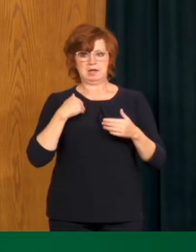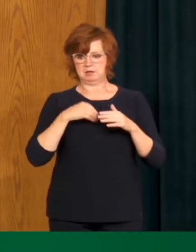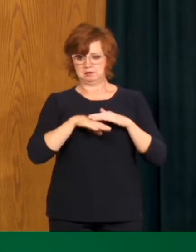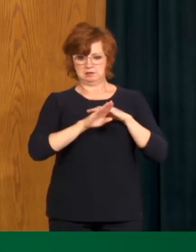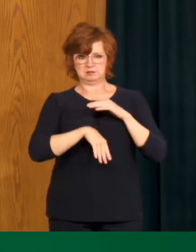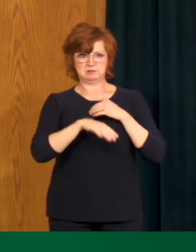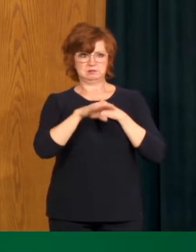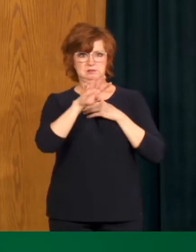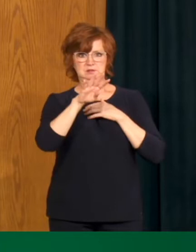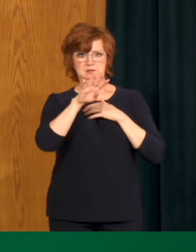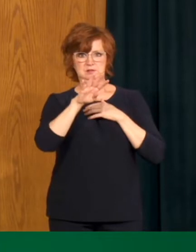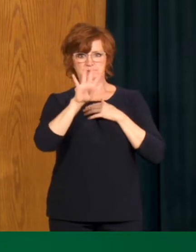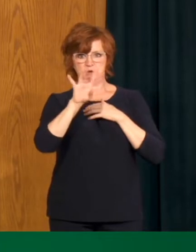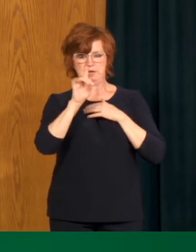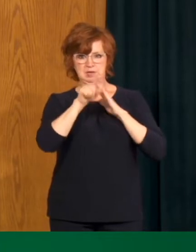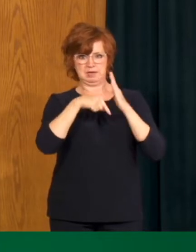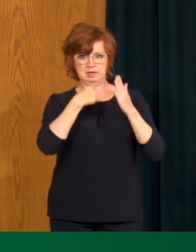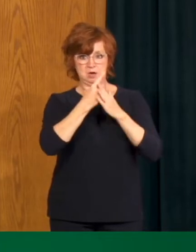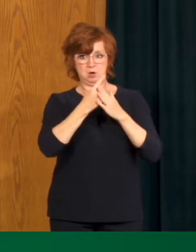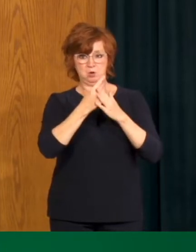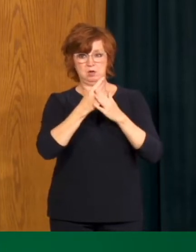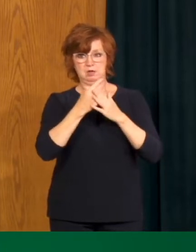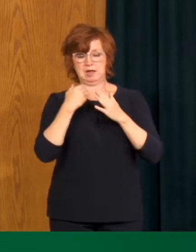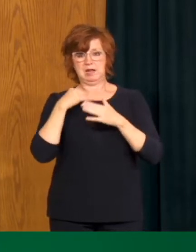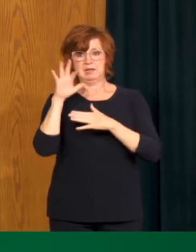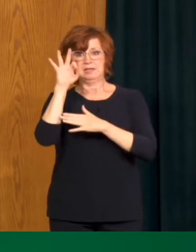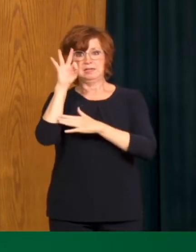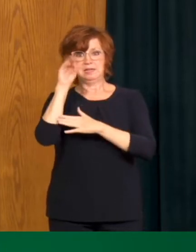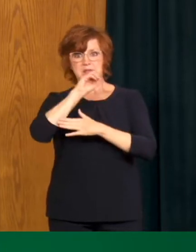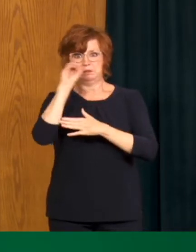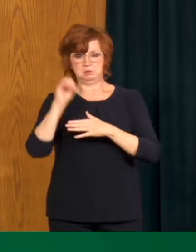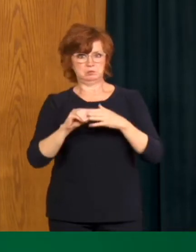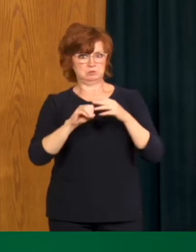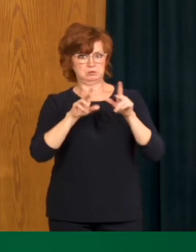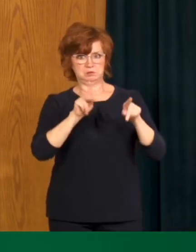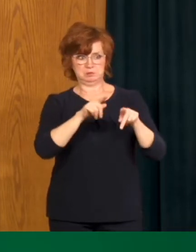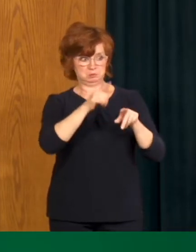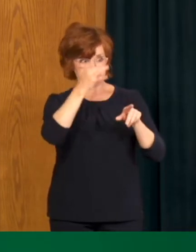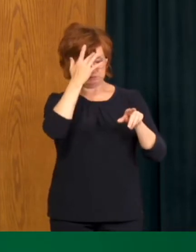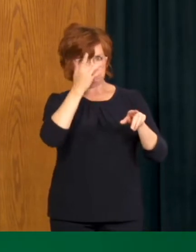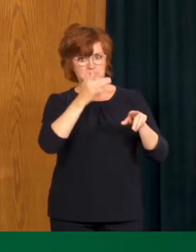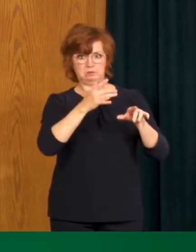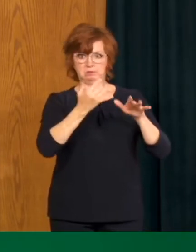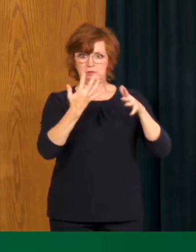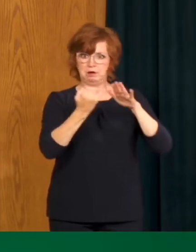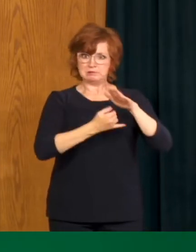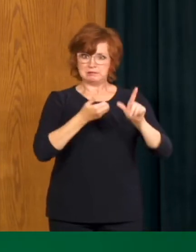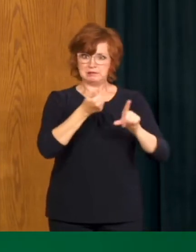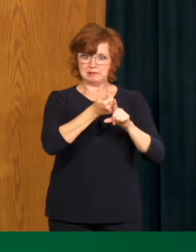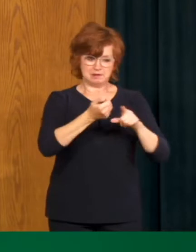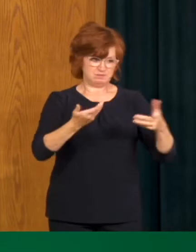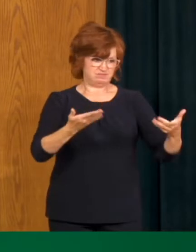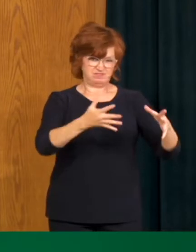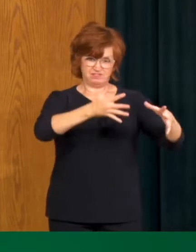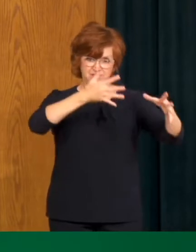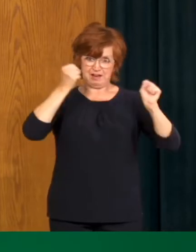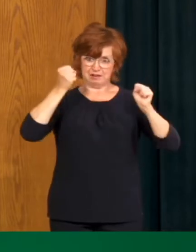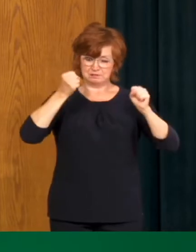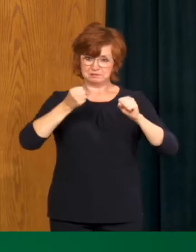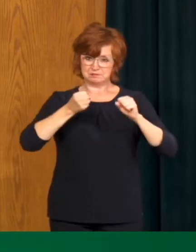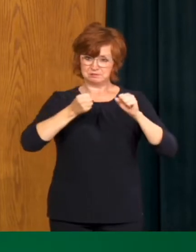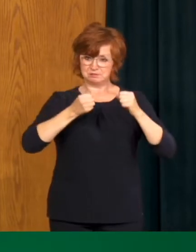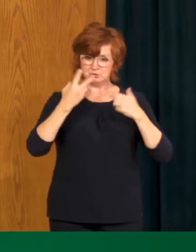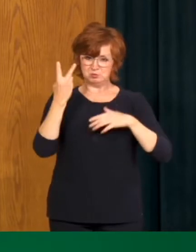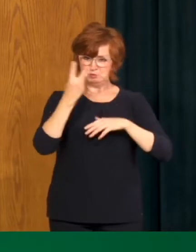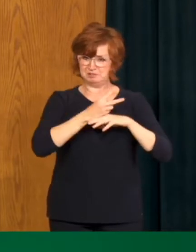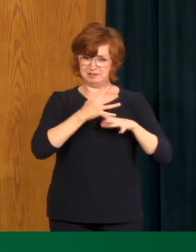It's a lot easier to do that in a contained communal environment. And it's one of the reasons why we believe that with this ongoing leadership from